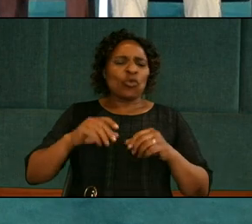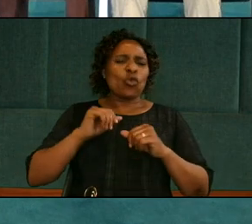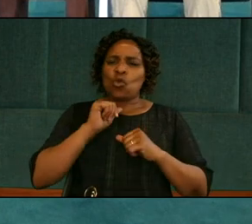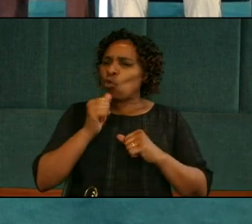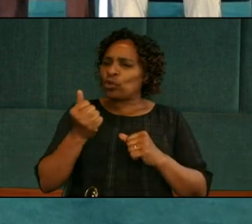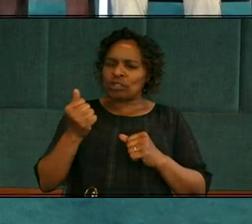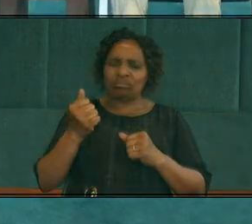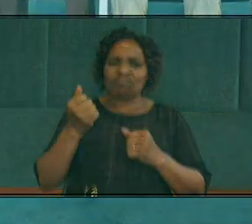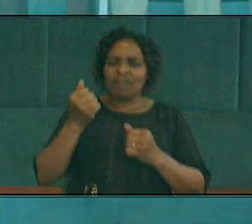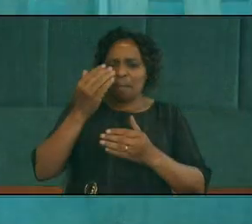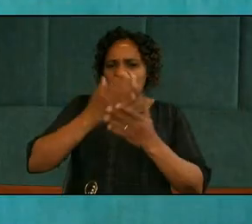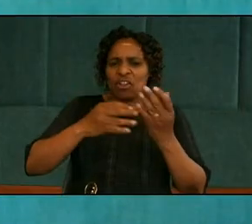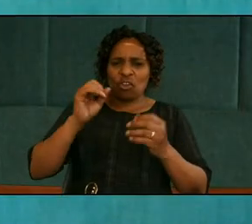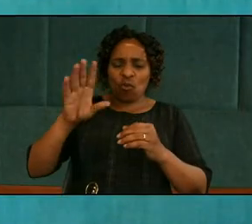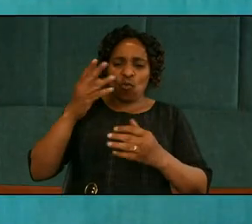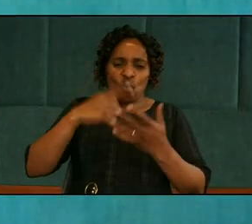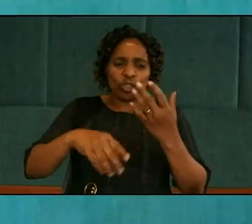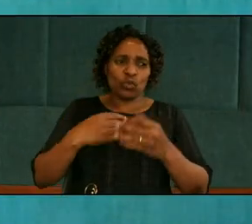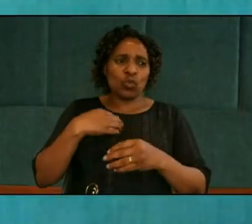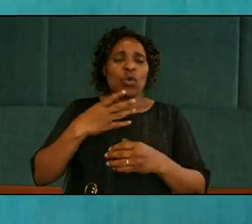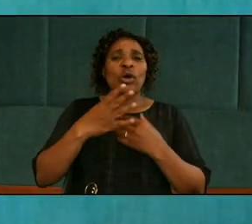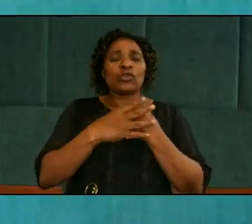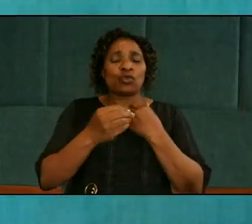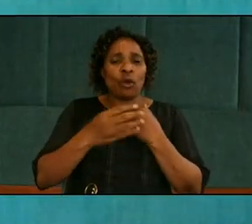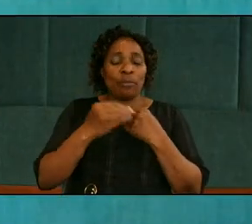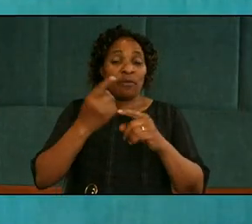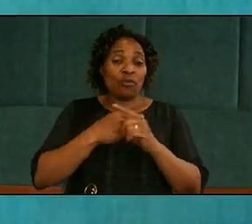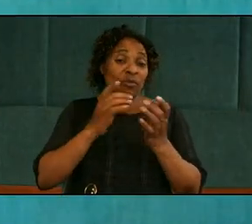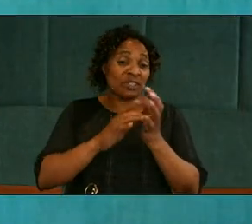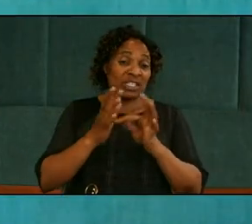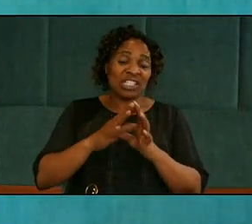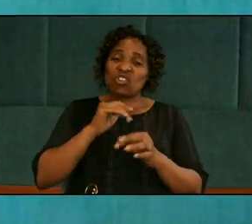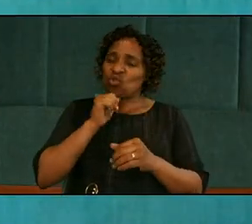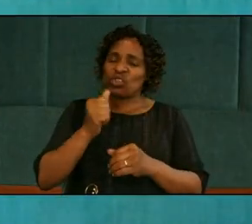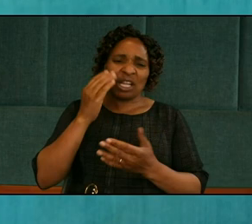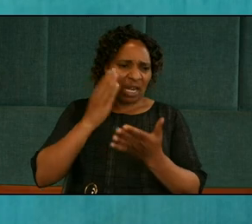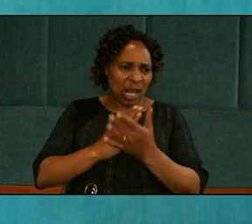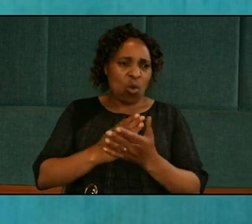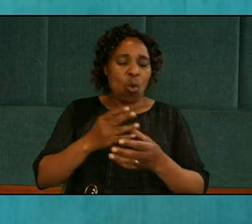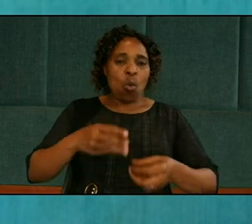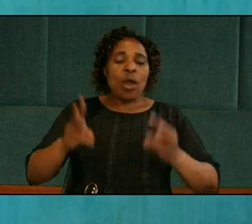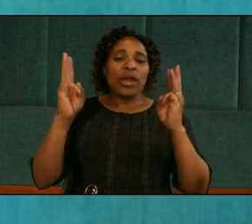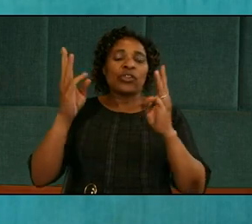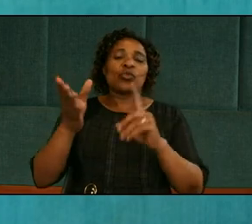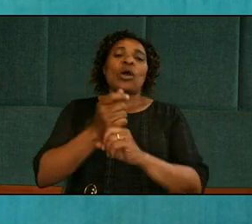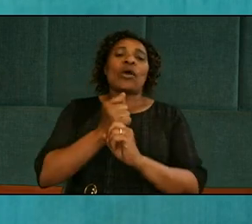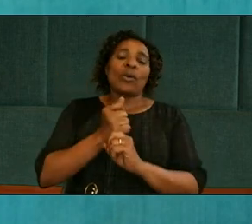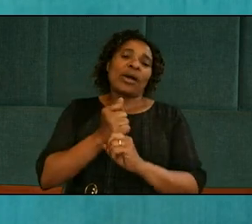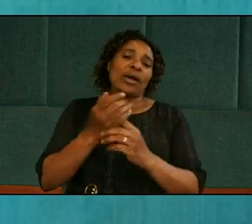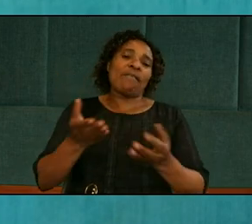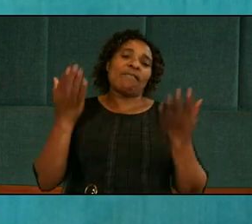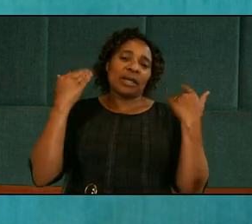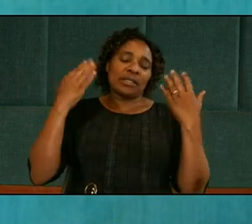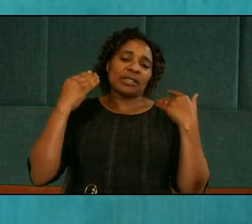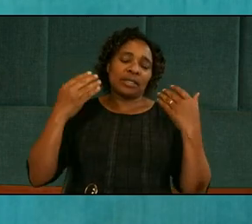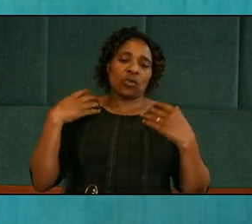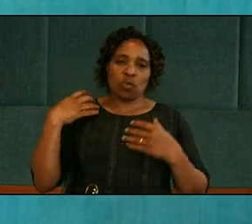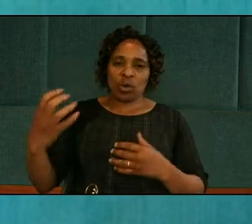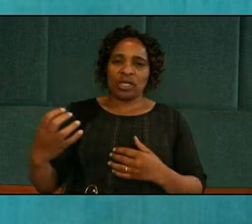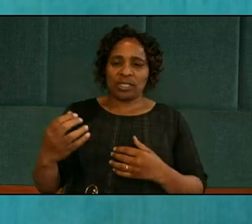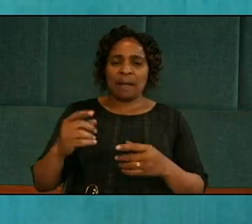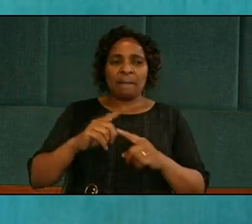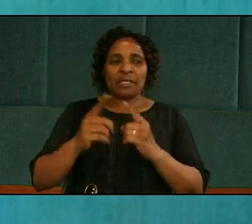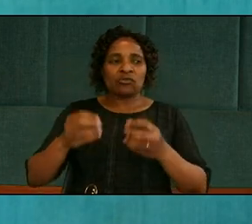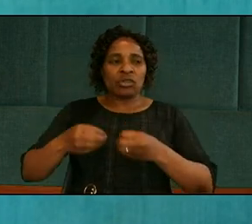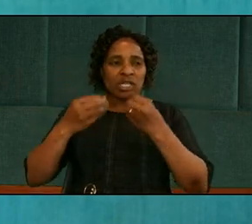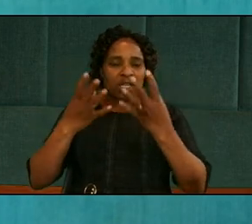emulate, then they cannot be the right way to acquire that eternal wealth, but rather it will just